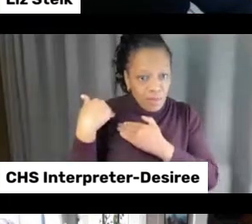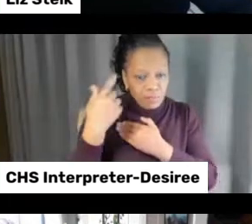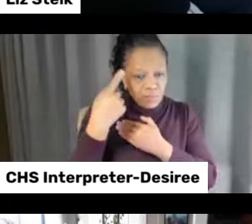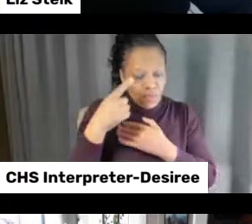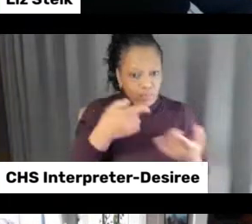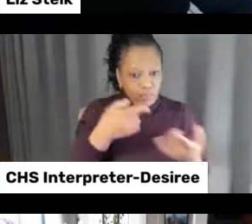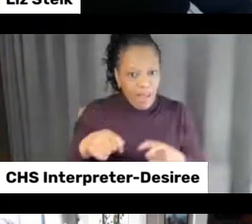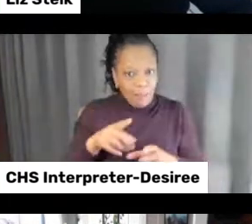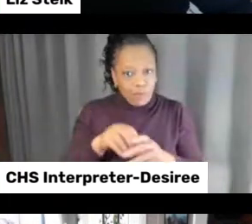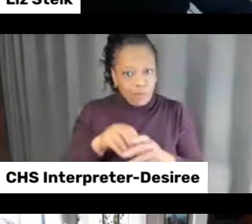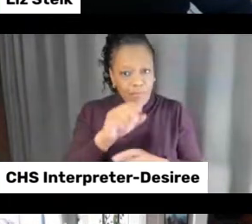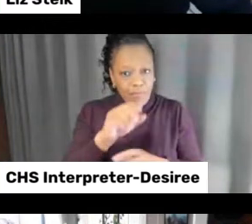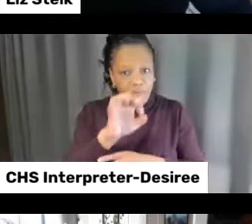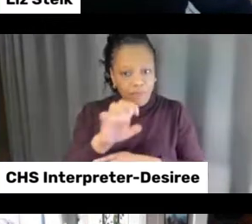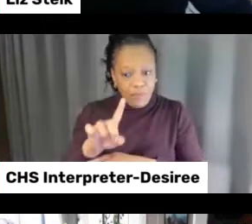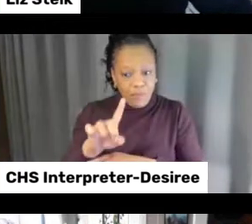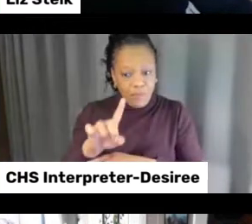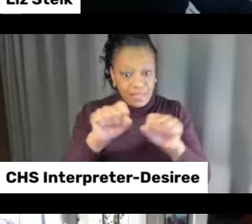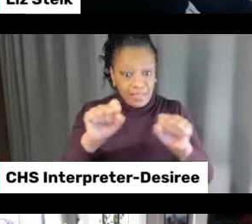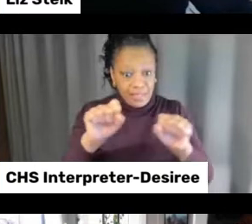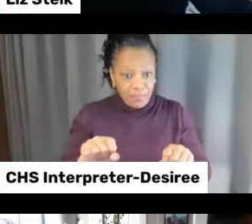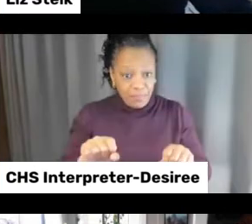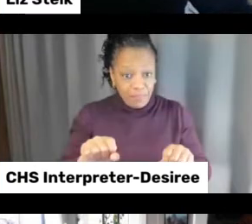is a really important place for the Farm Bill.